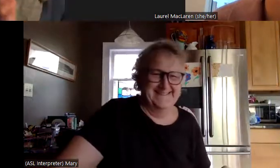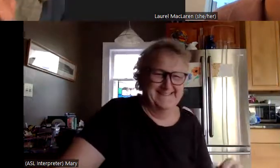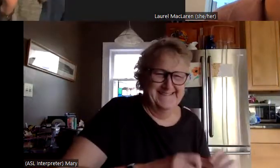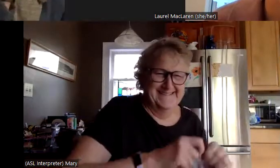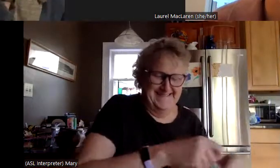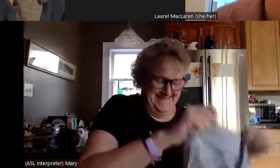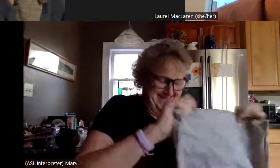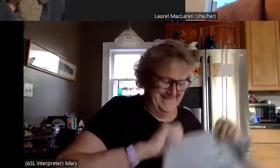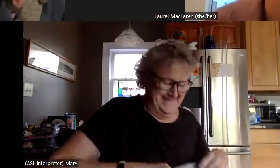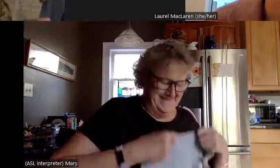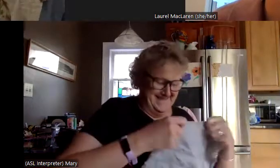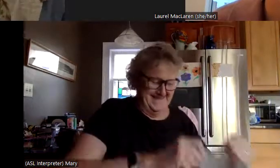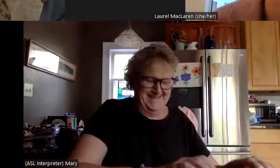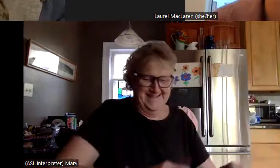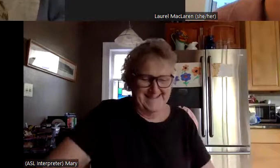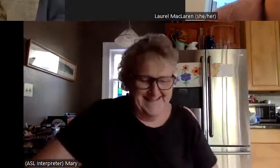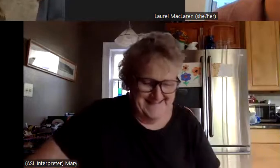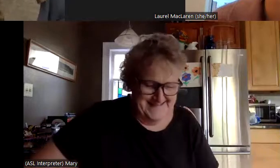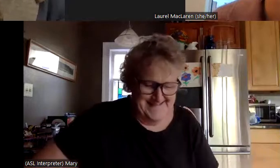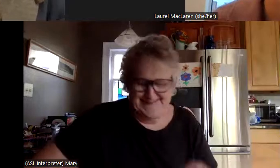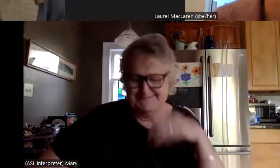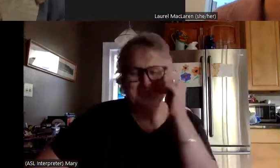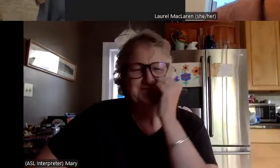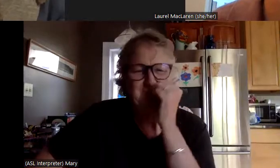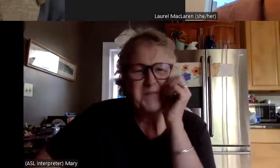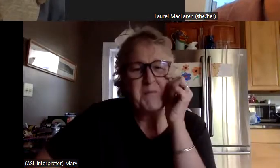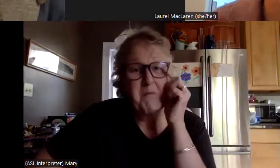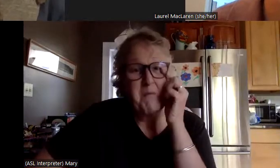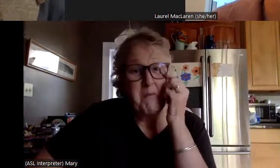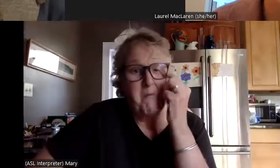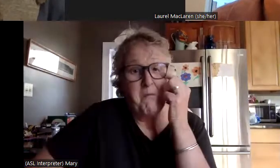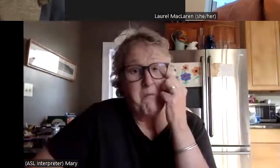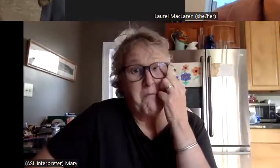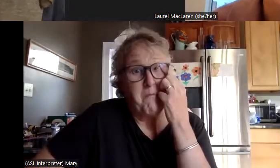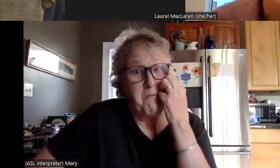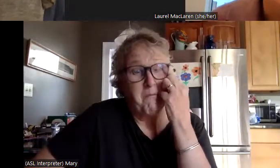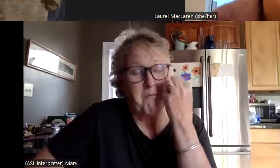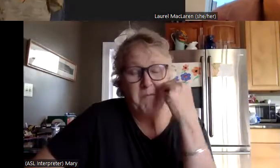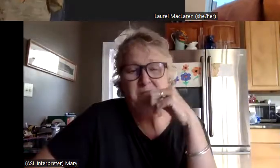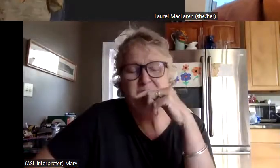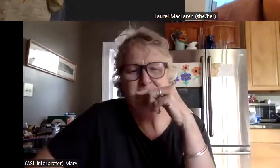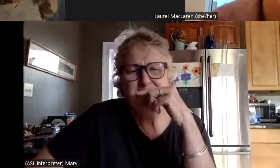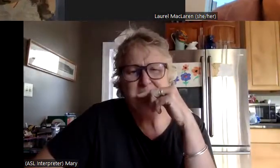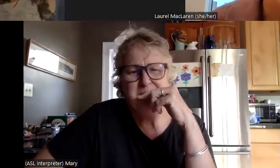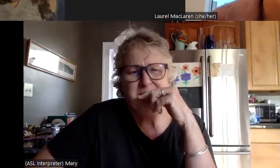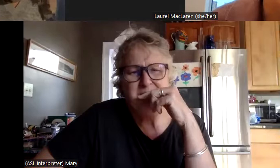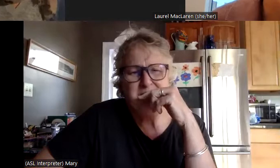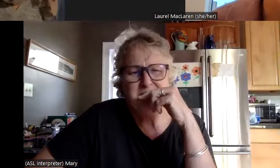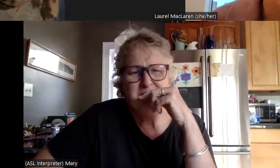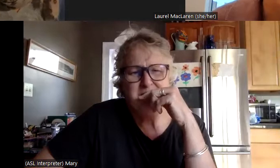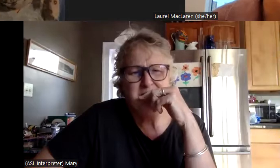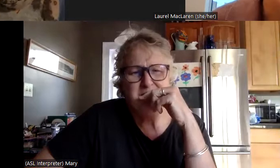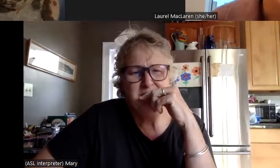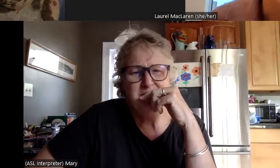peeling creature. And I'm just like, ooh, no. Okay, so when I That's got the Googled germs real all- quick what happened to the pythons